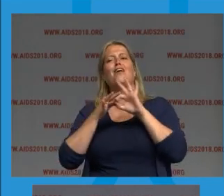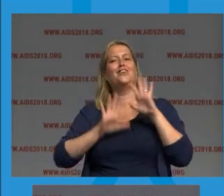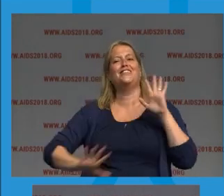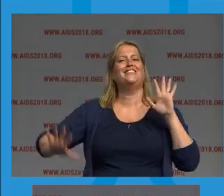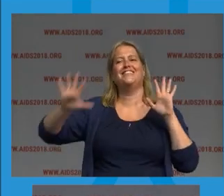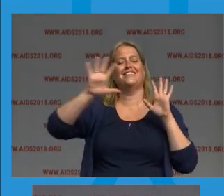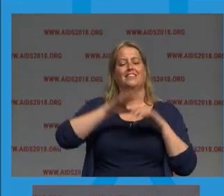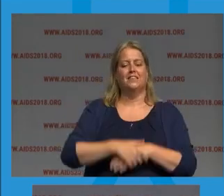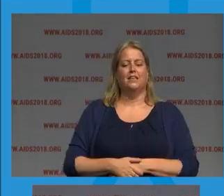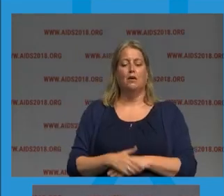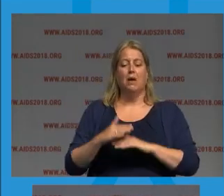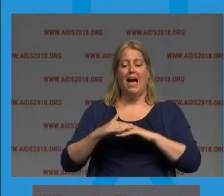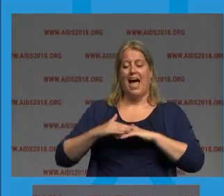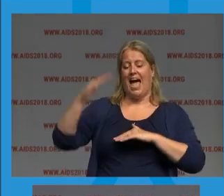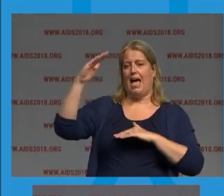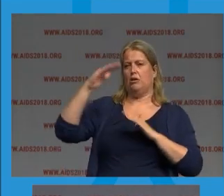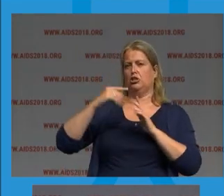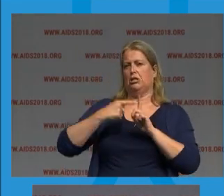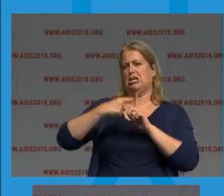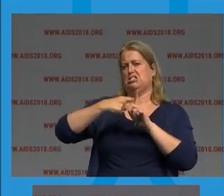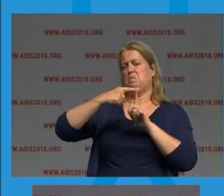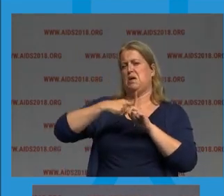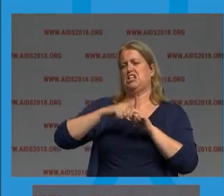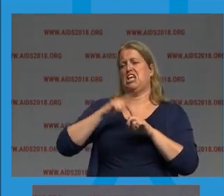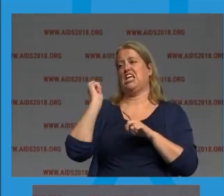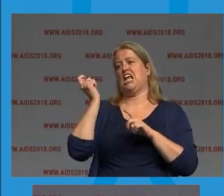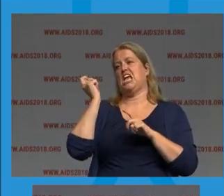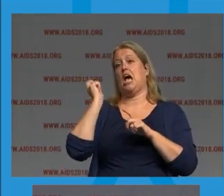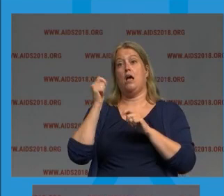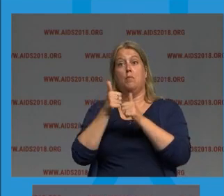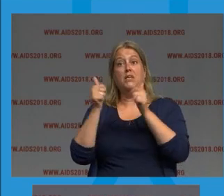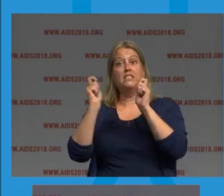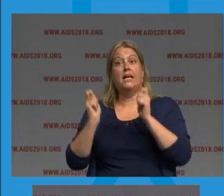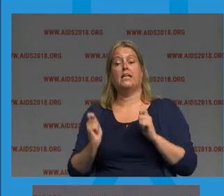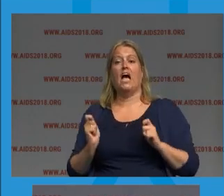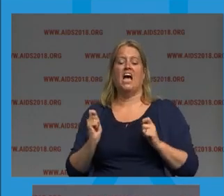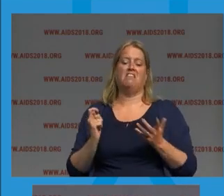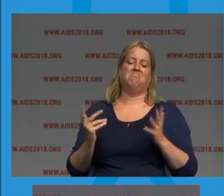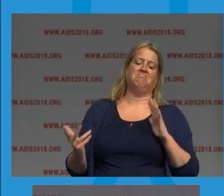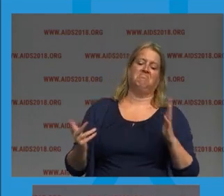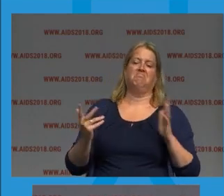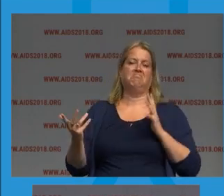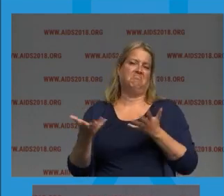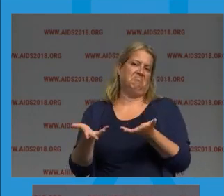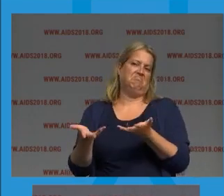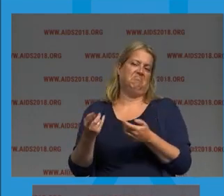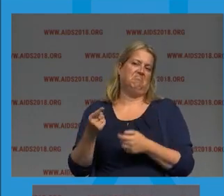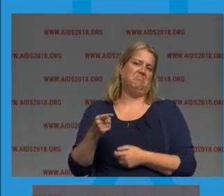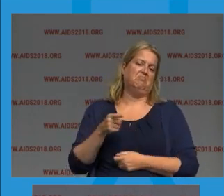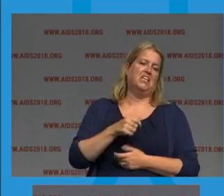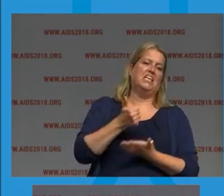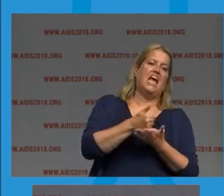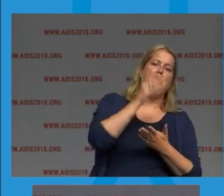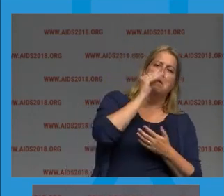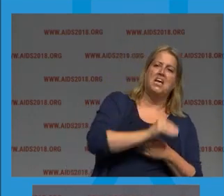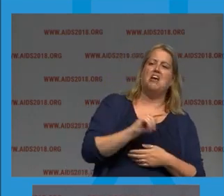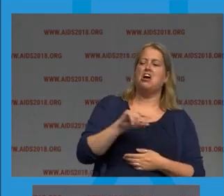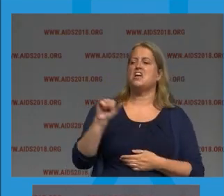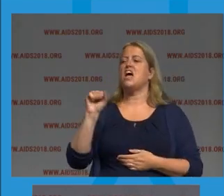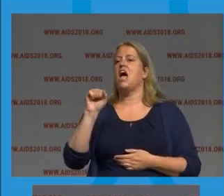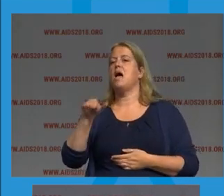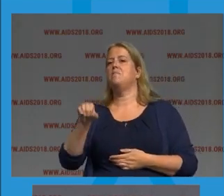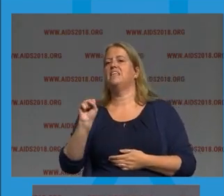And really the highest estimate is in Kenya, where some of the best data are, but even there it's estimated that gay men and other MSM only make up